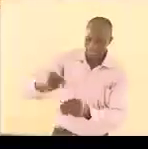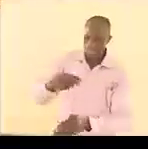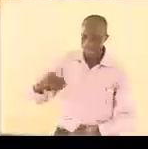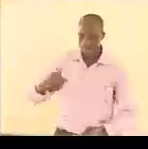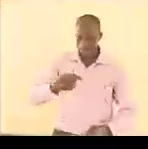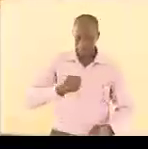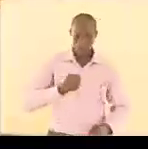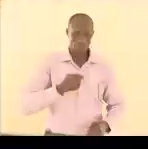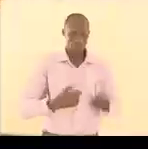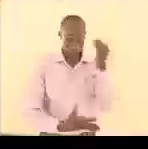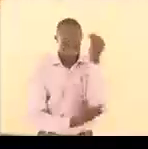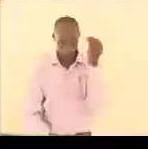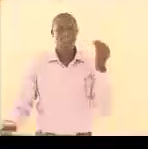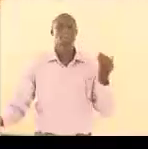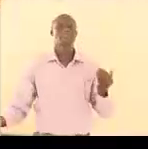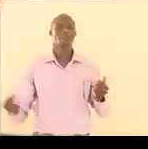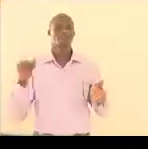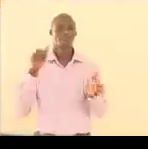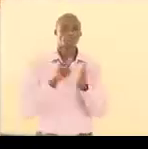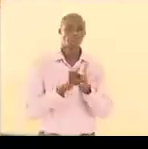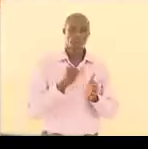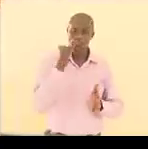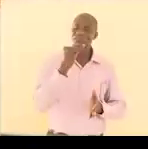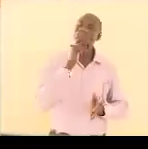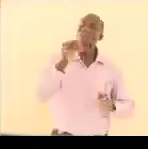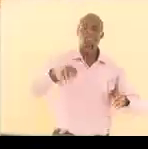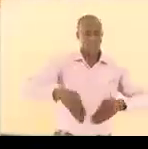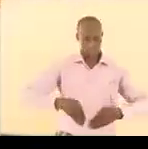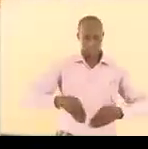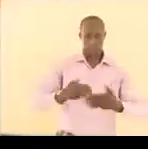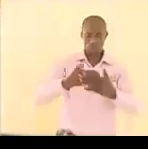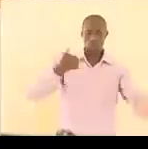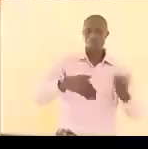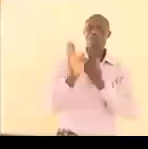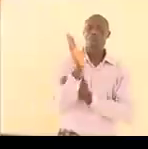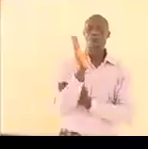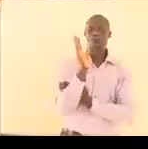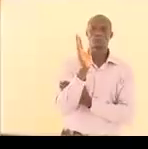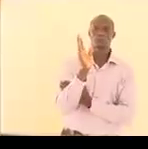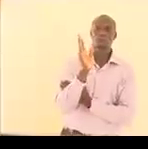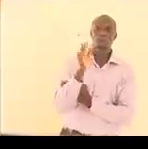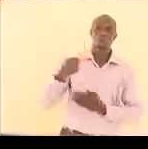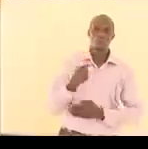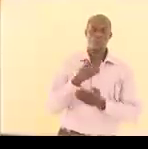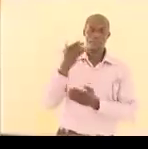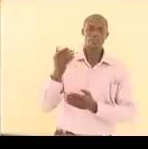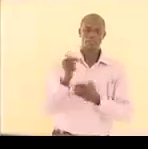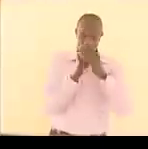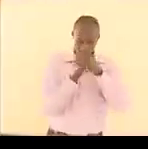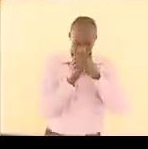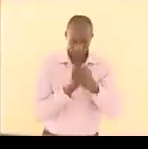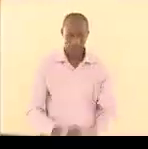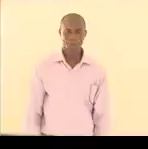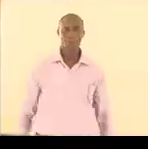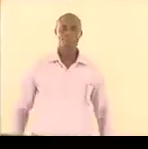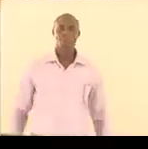are living in degrading destitution. That is unacceptable before the God we worship.